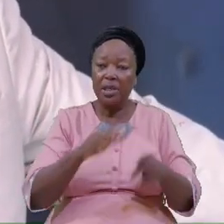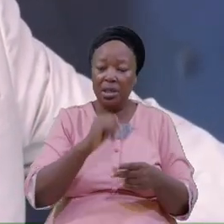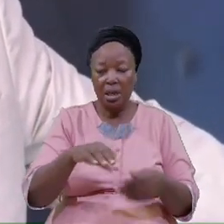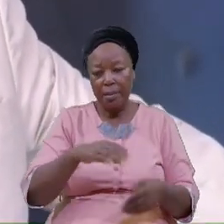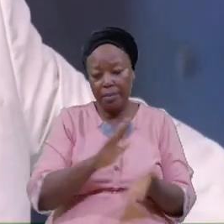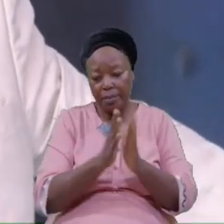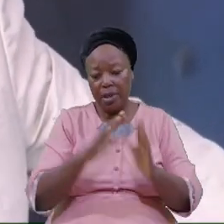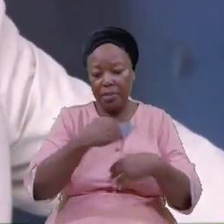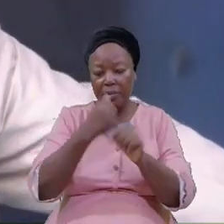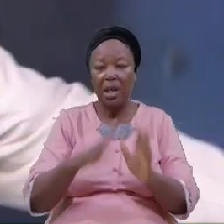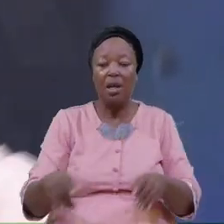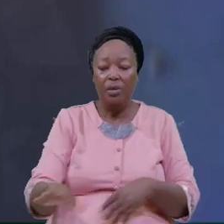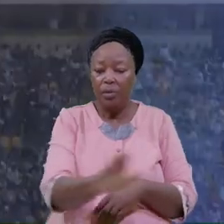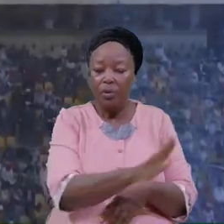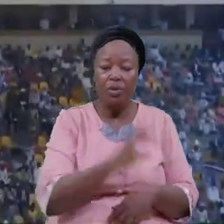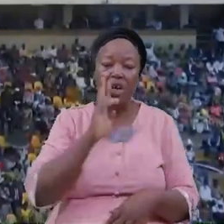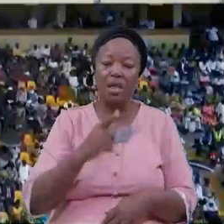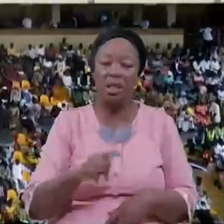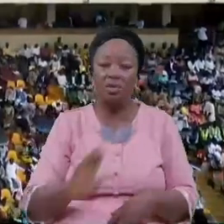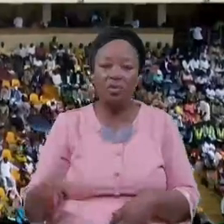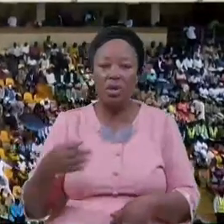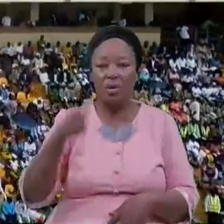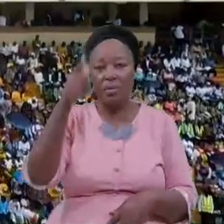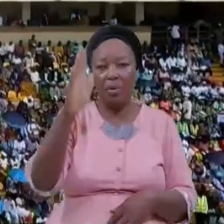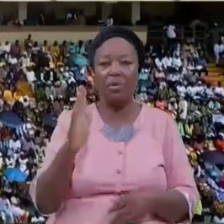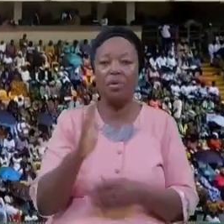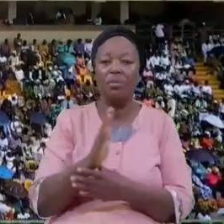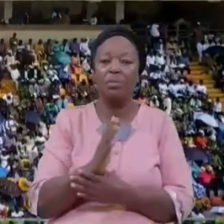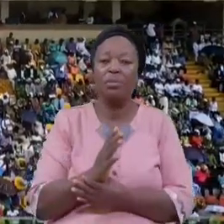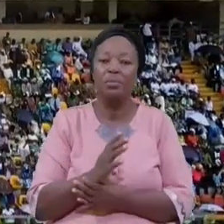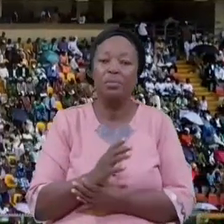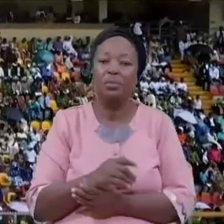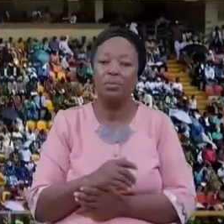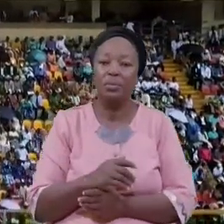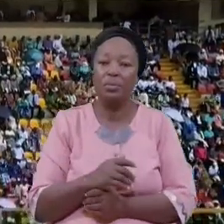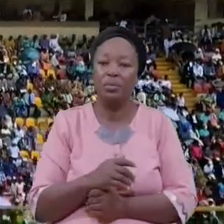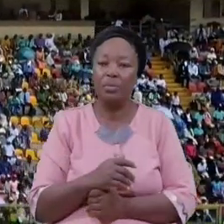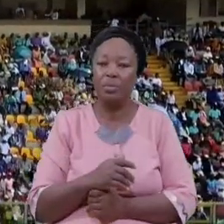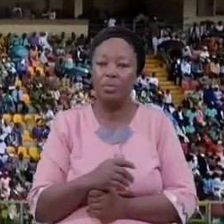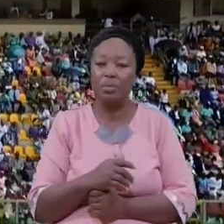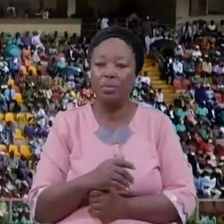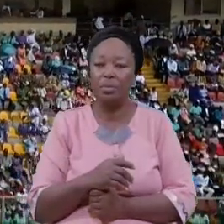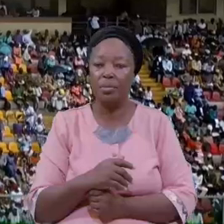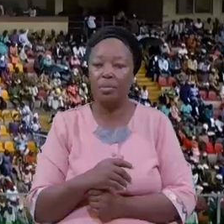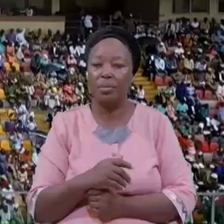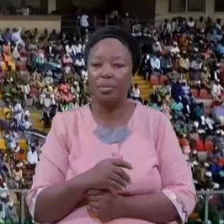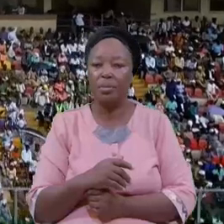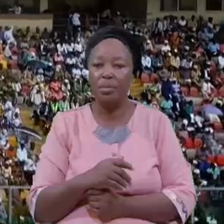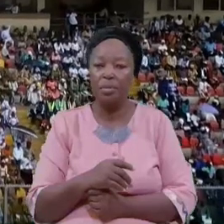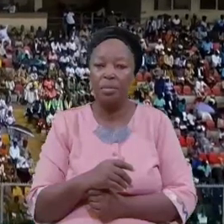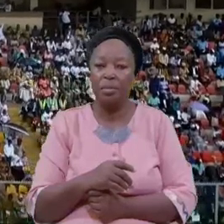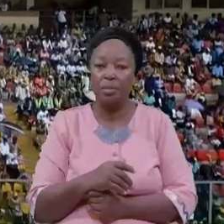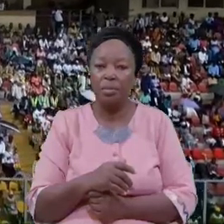the children of God. Et entre voisins, il y a toujours un artisan de paix. C'est un enfant de Dieu. God said,